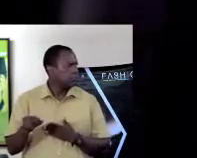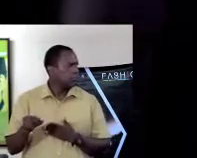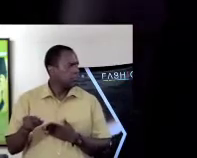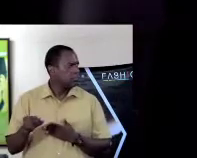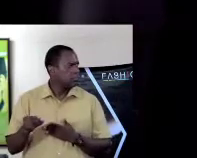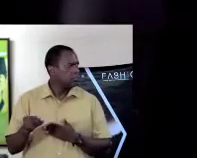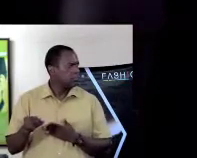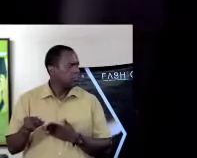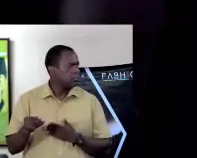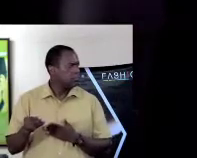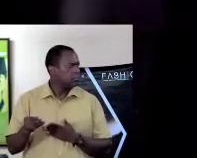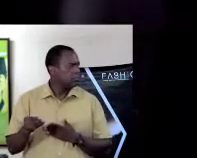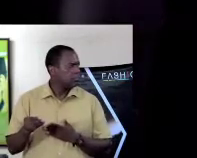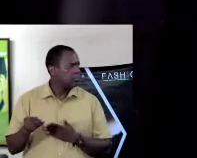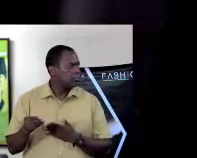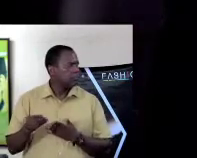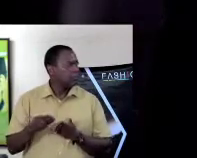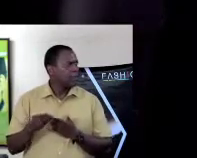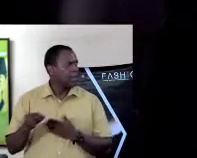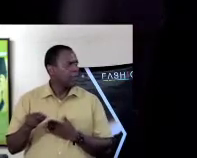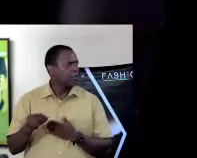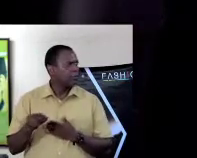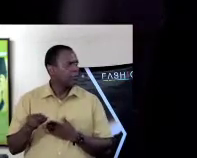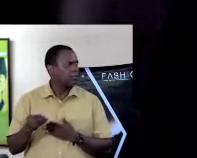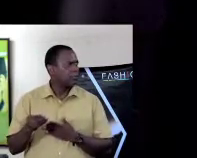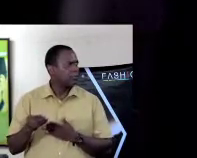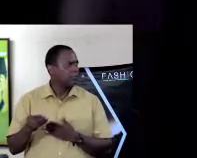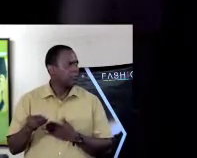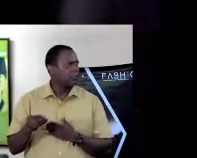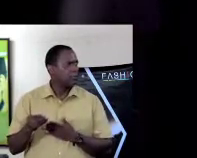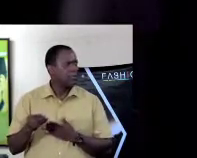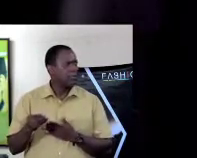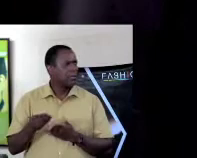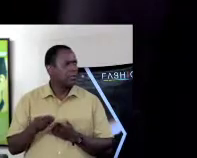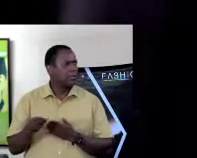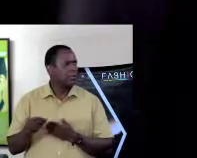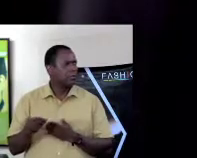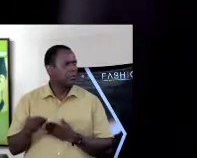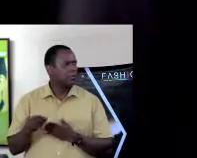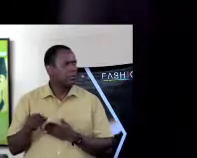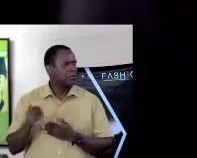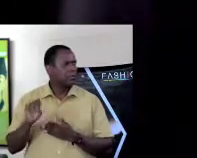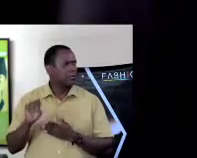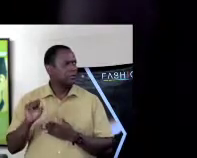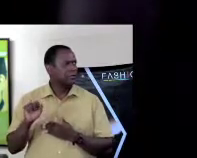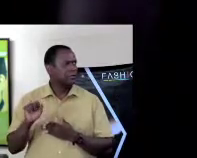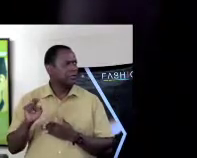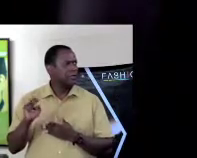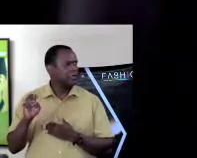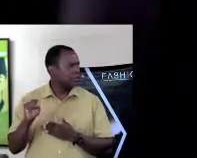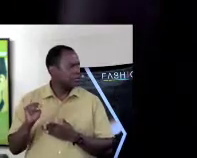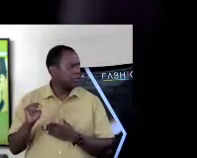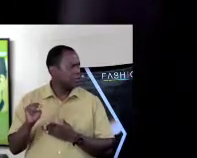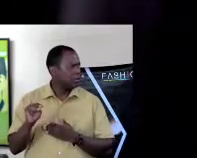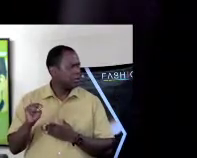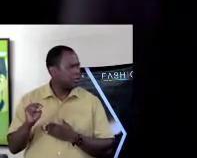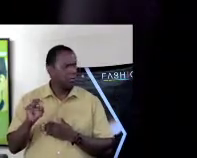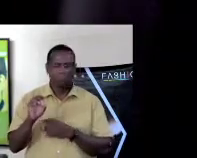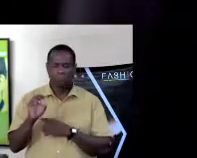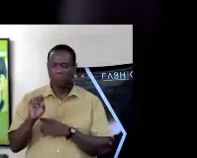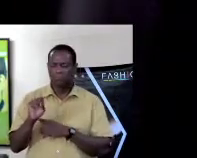in Indonesia, thinking it's Caribbean, they say, I went to the Caribbean and I picked up this fabulous silk